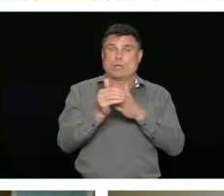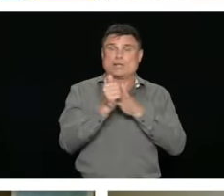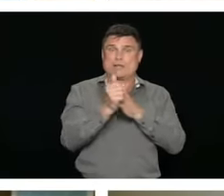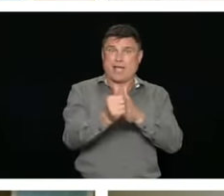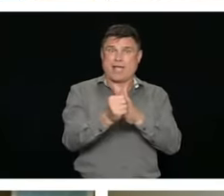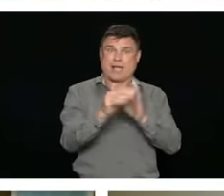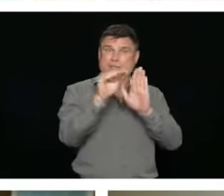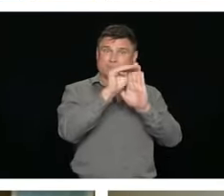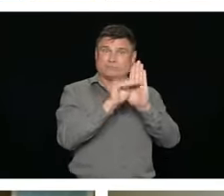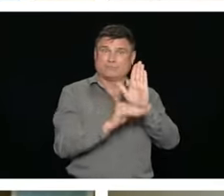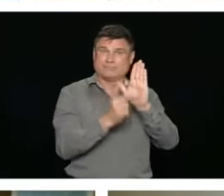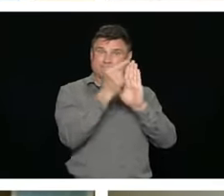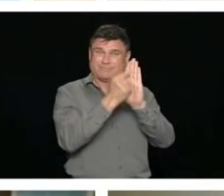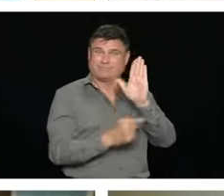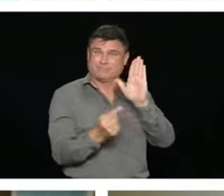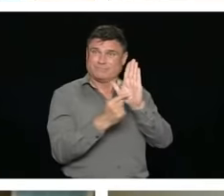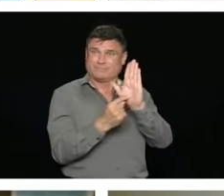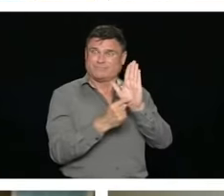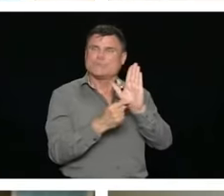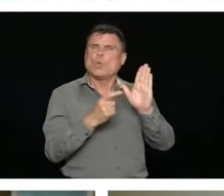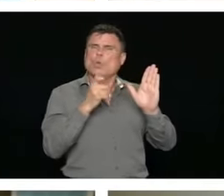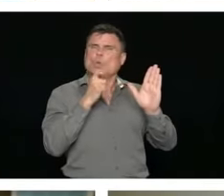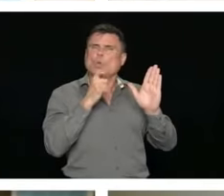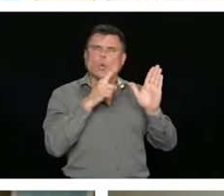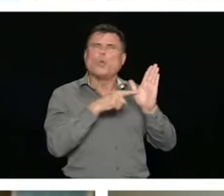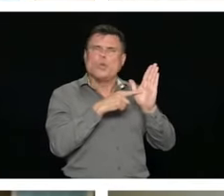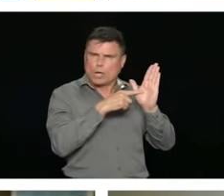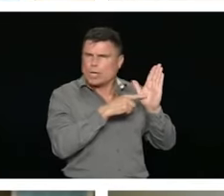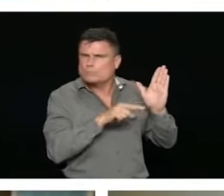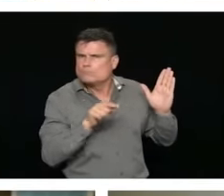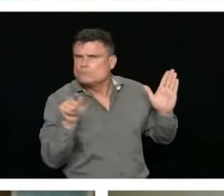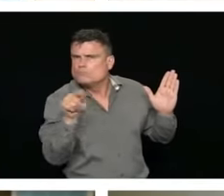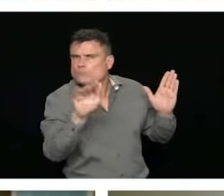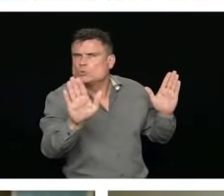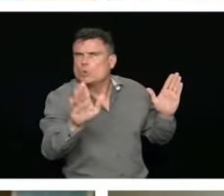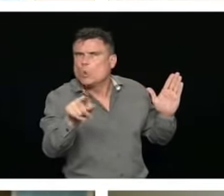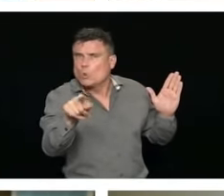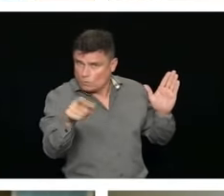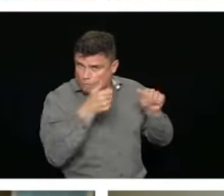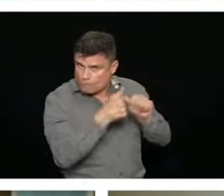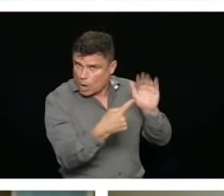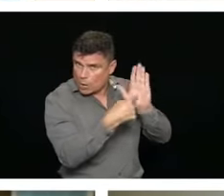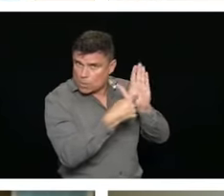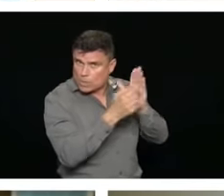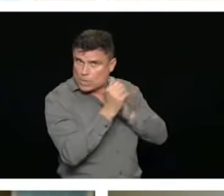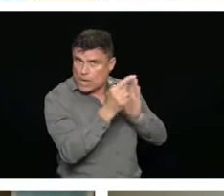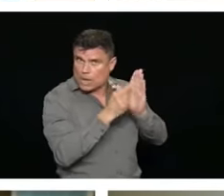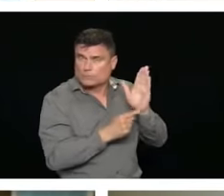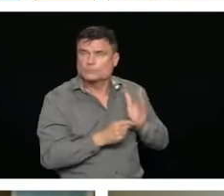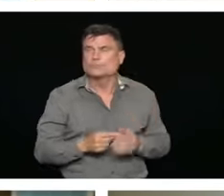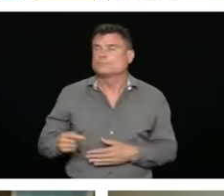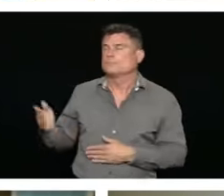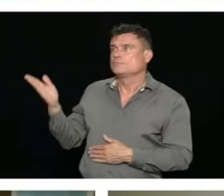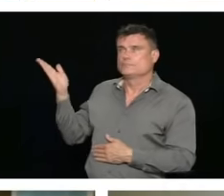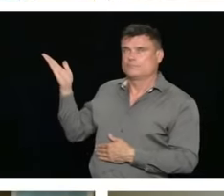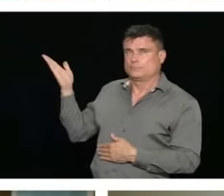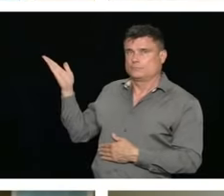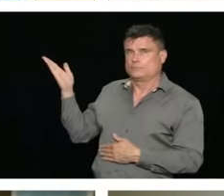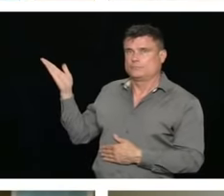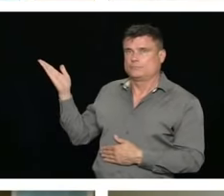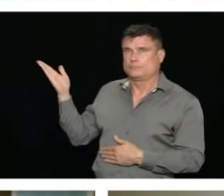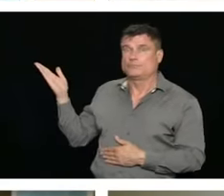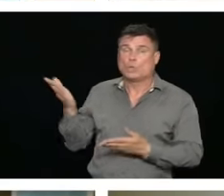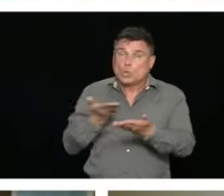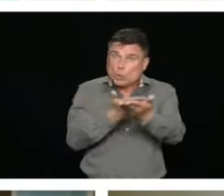Yeah, thank you very much, Ravi. And there is a set of guidelines that are publicly available. I don't know if we can put in the chat the website